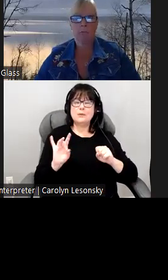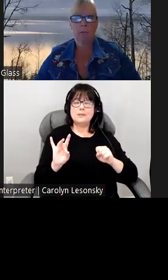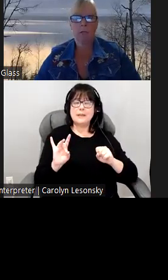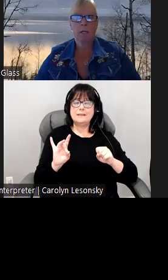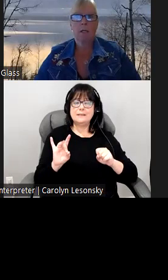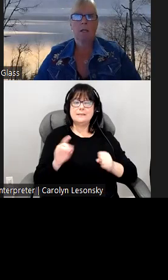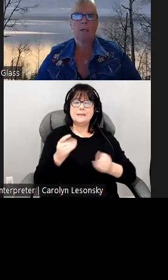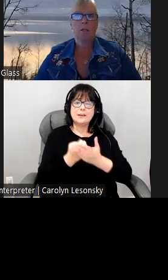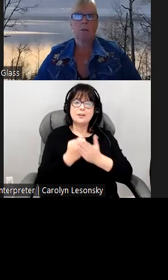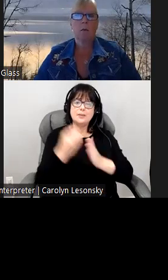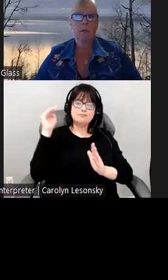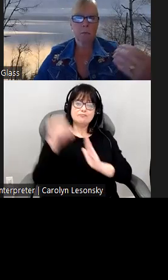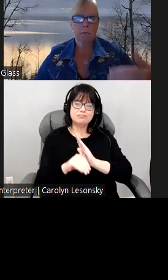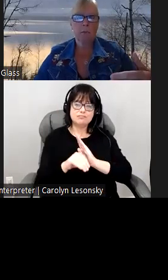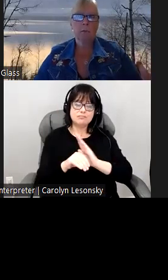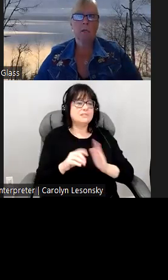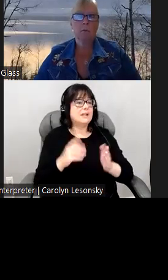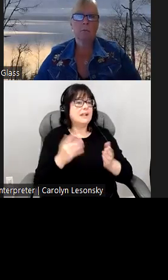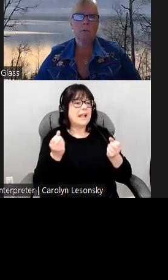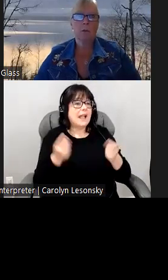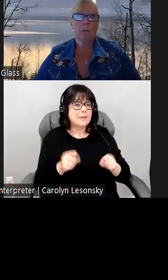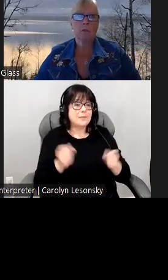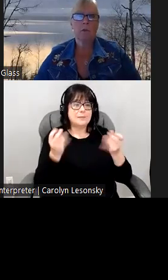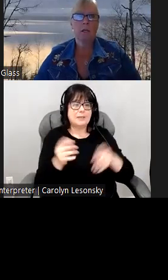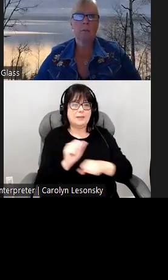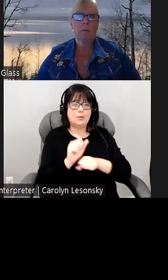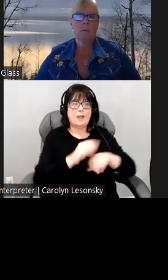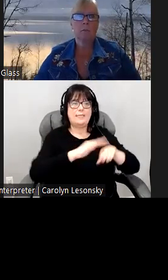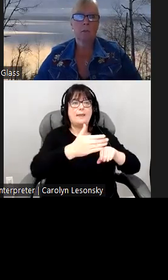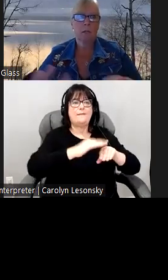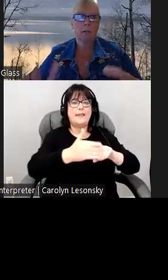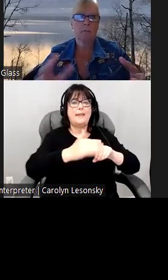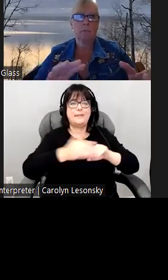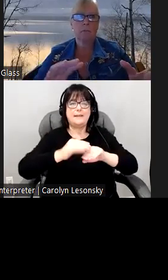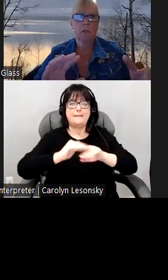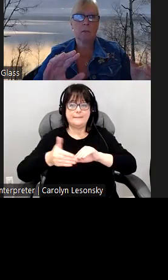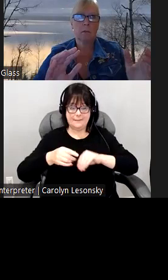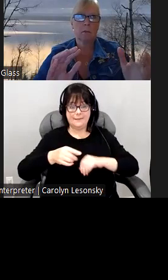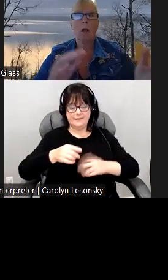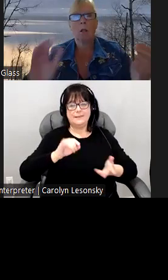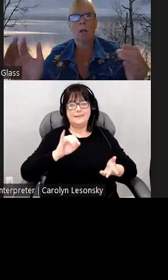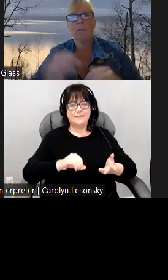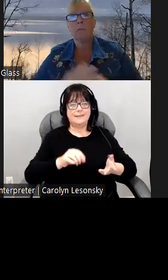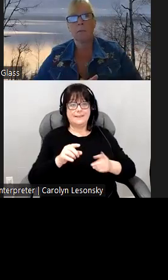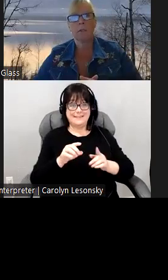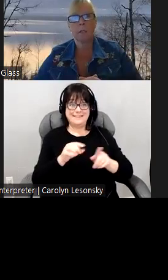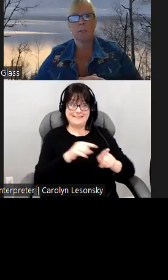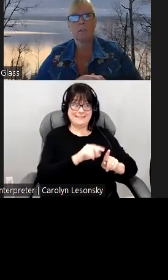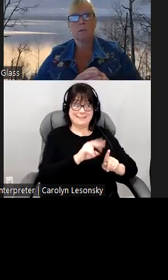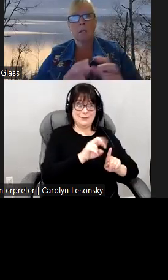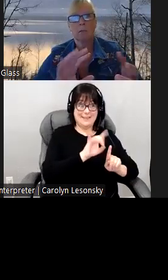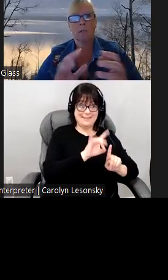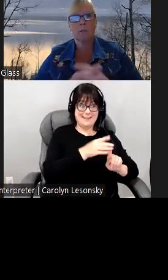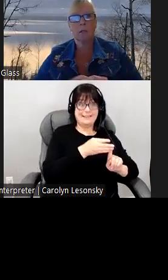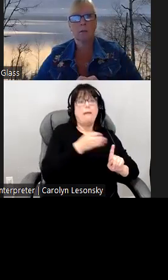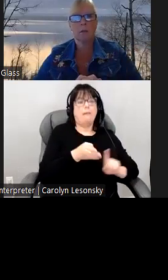off. And so when this performance management framework was developed, kind of not long after the recession,